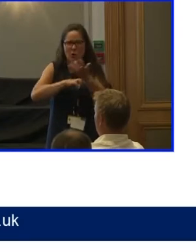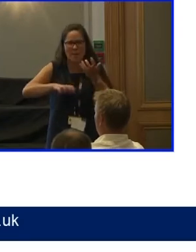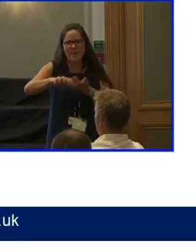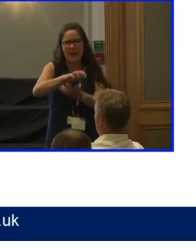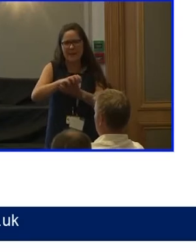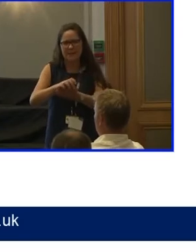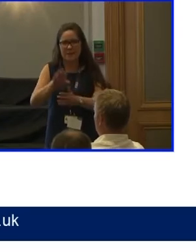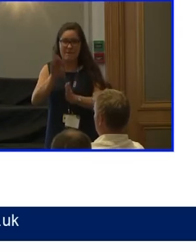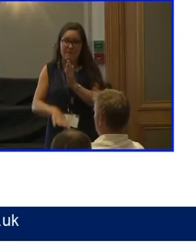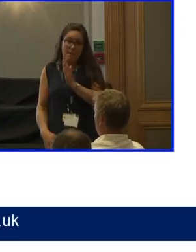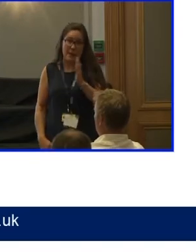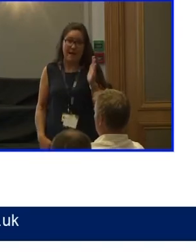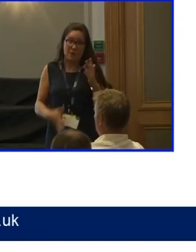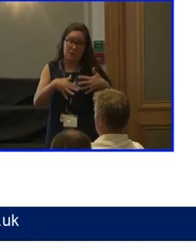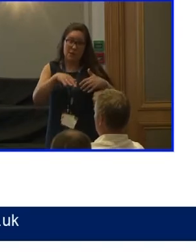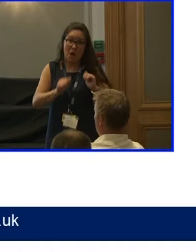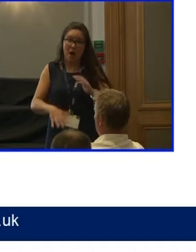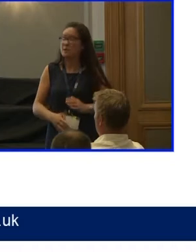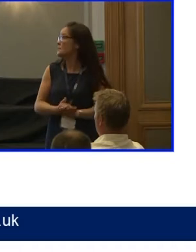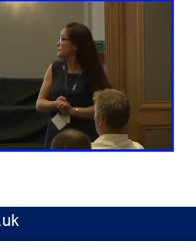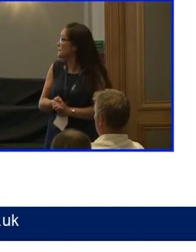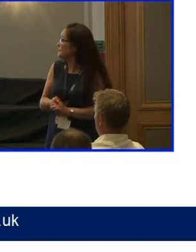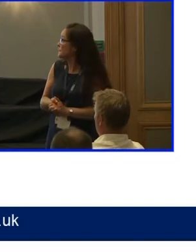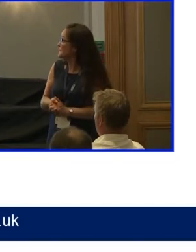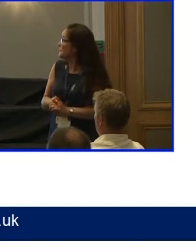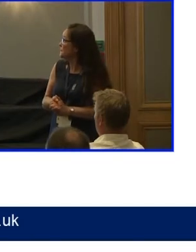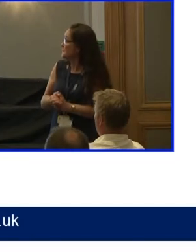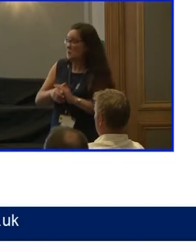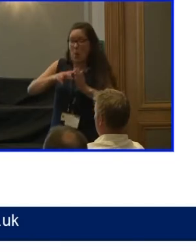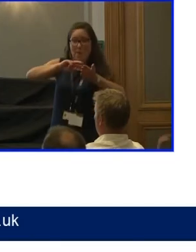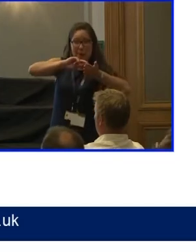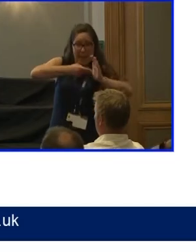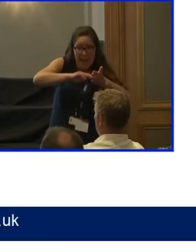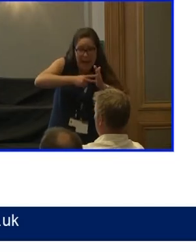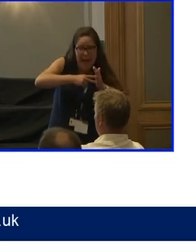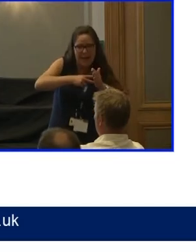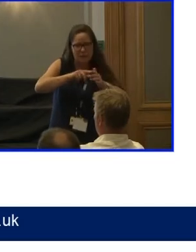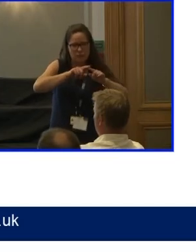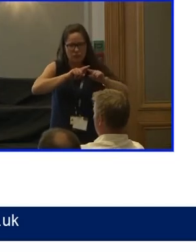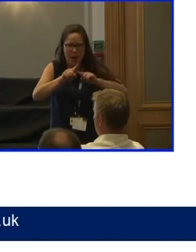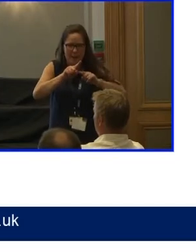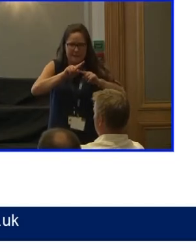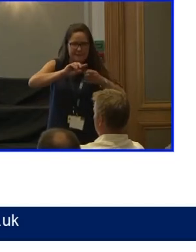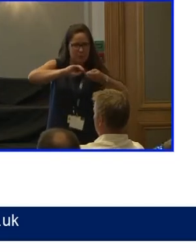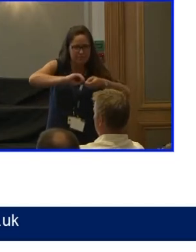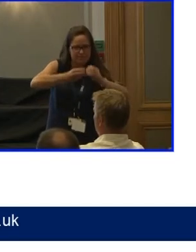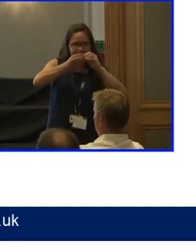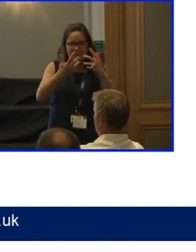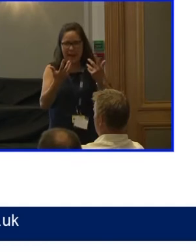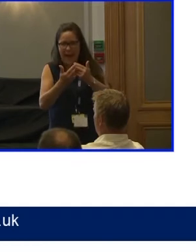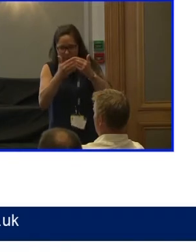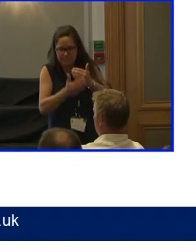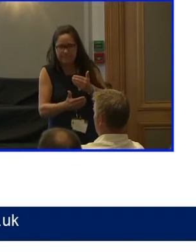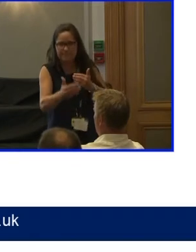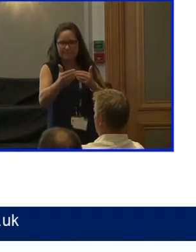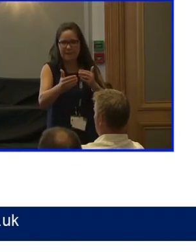far left, you're starting up at the beginning of a journey, trying to plan it and plan a trial and design how that trial is going to be conducted. And